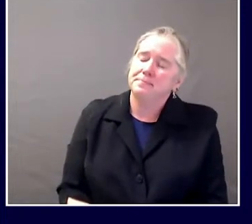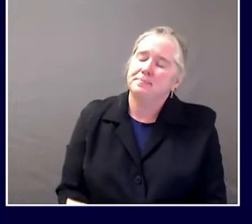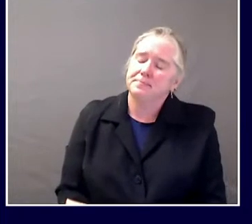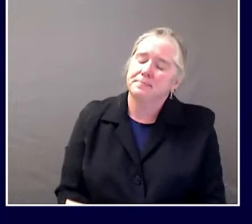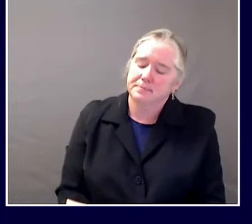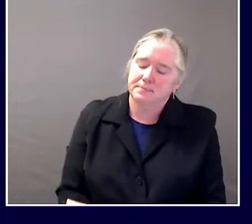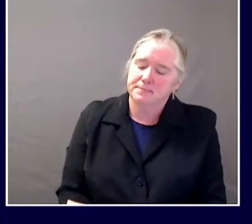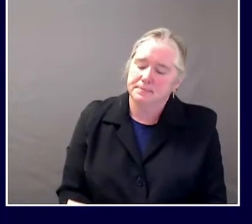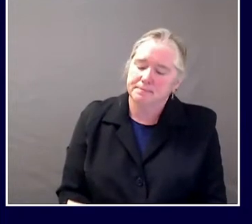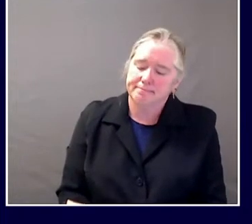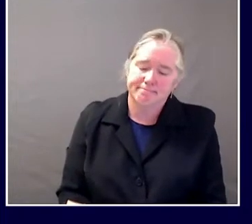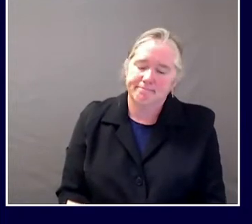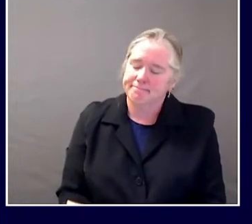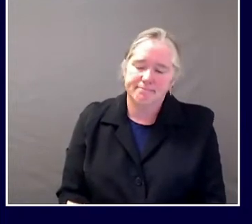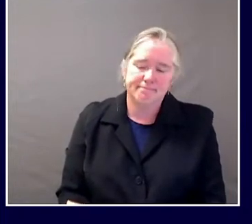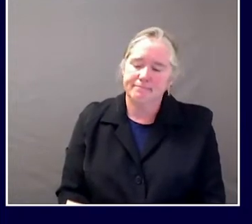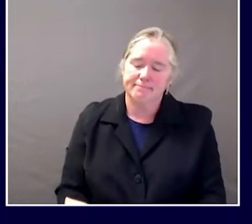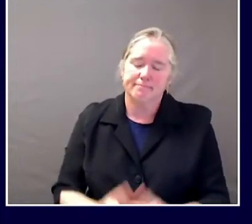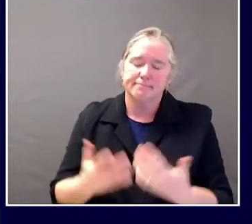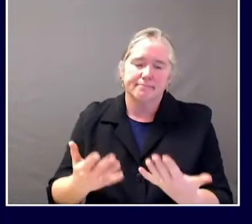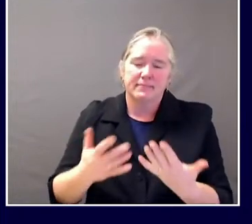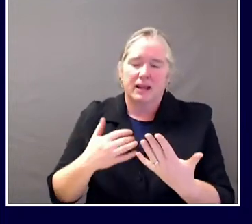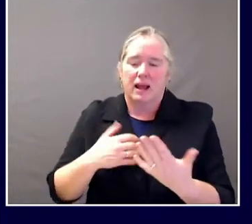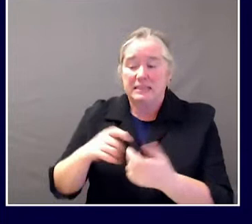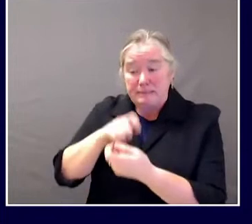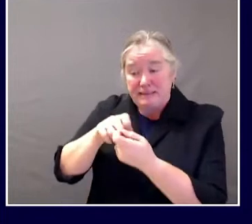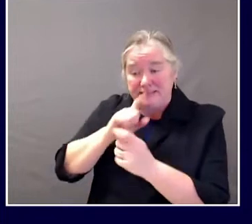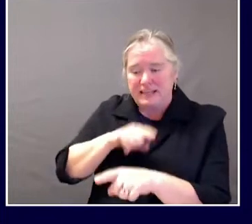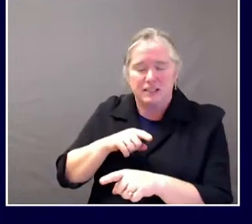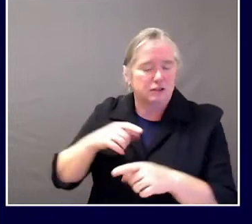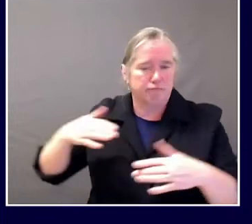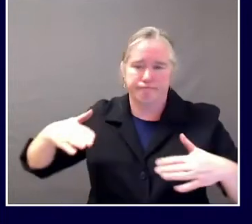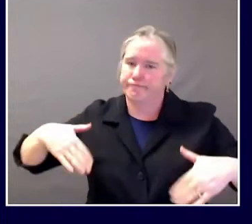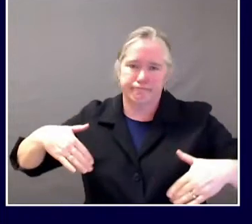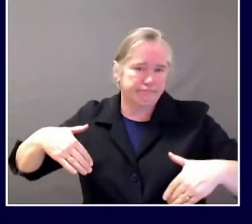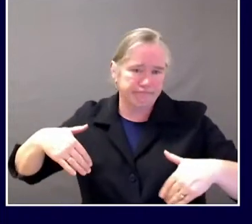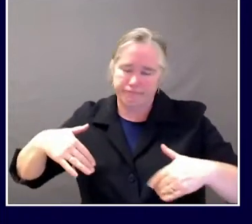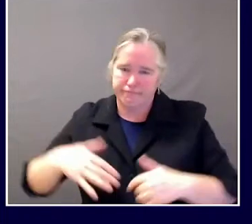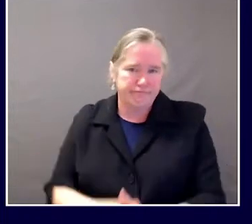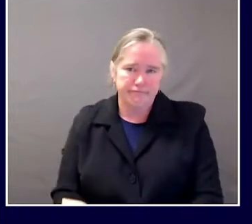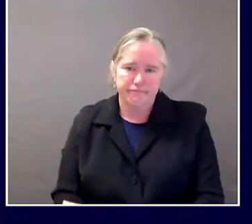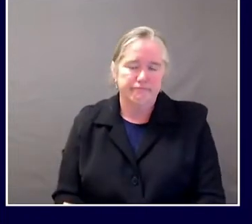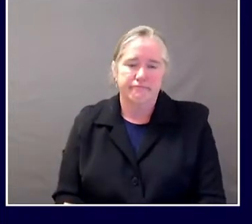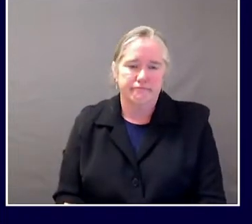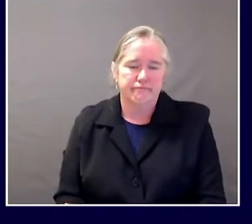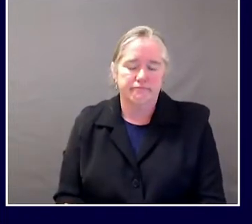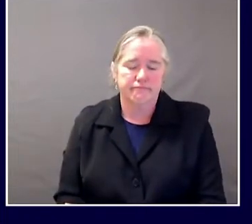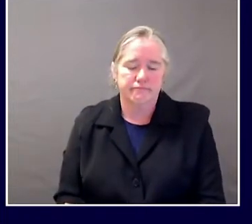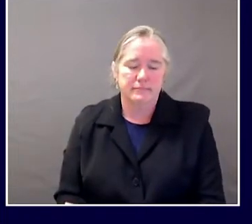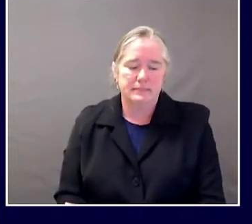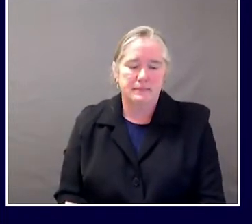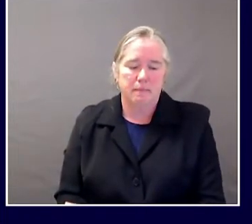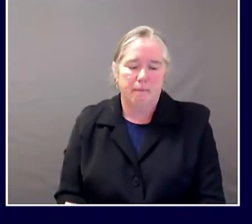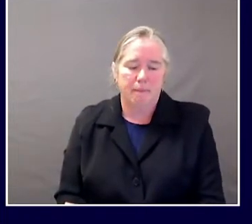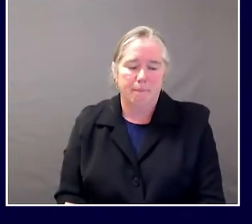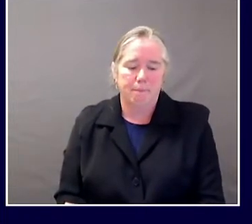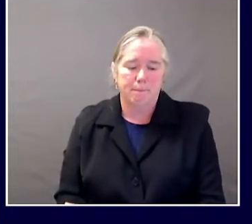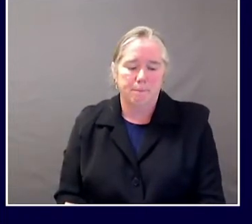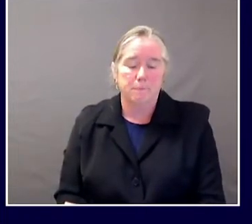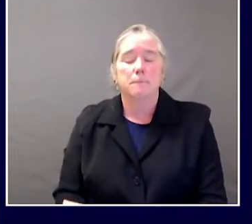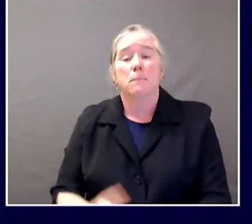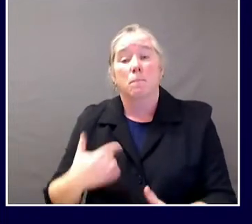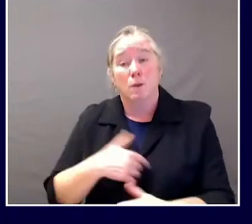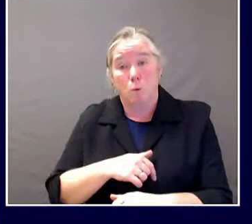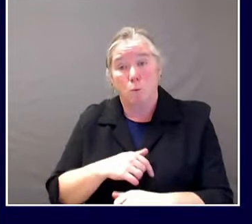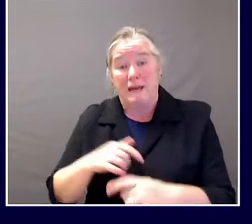specificity around either of those questions right now for you. I do want everyone to know that we are working very